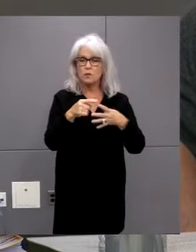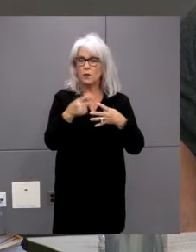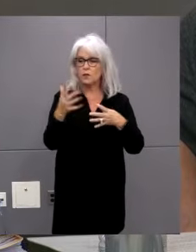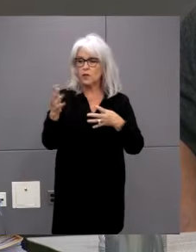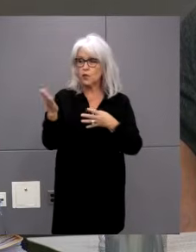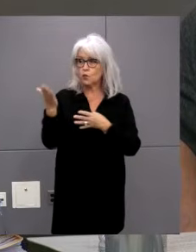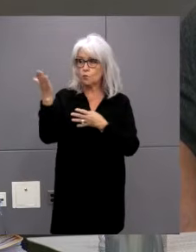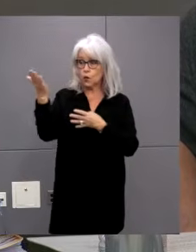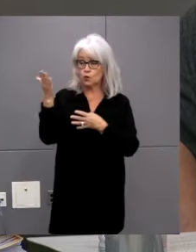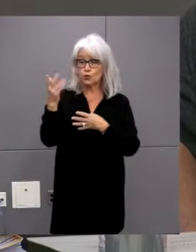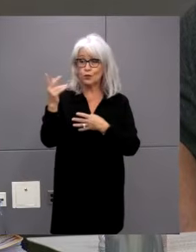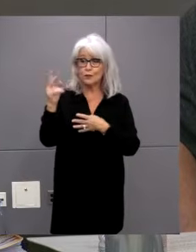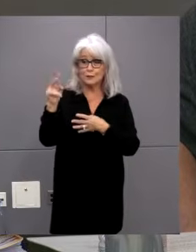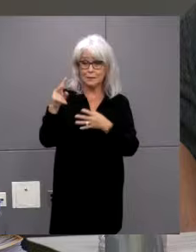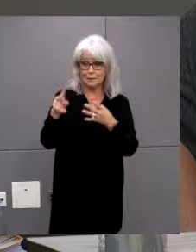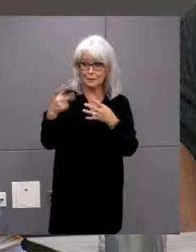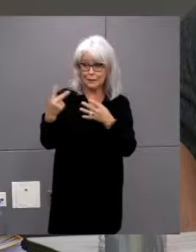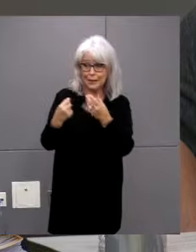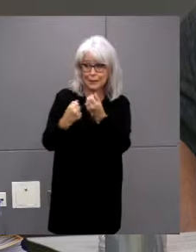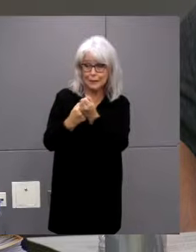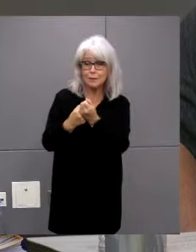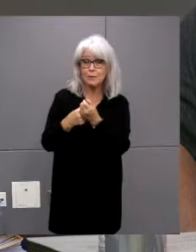been seconded.